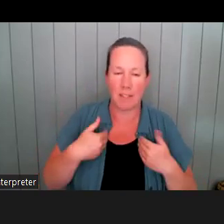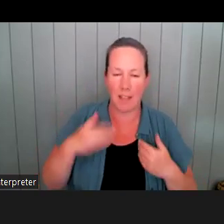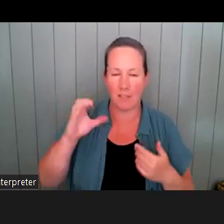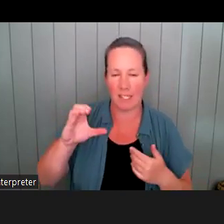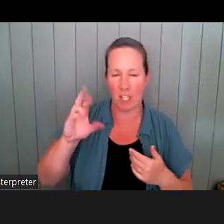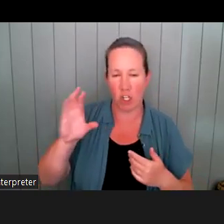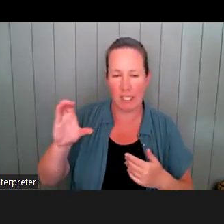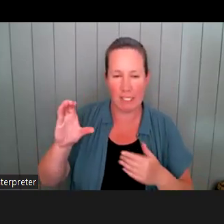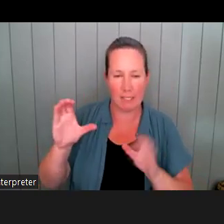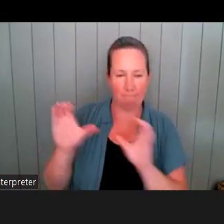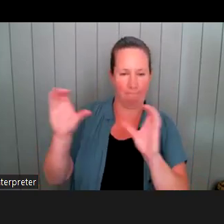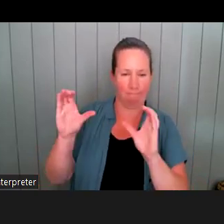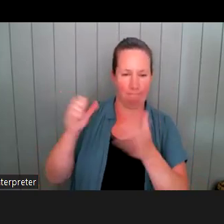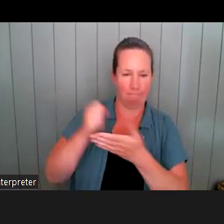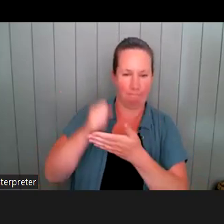get